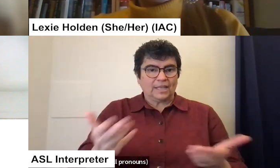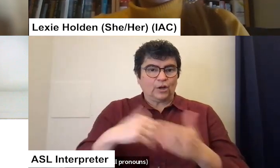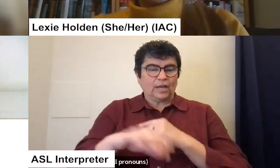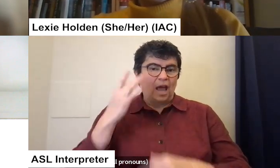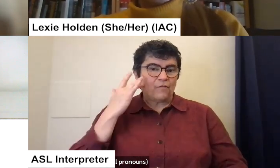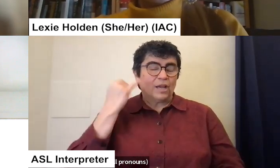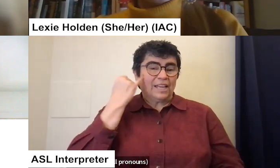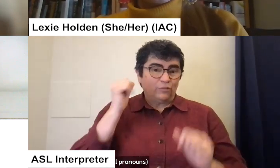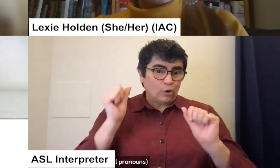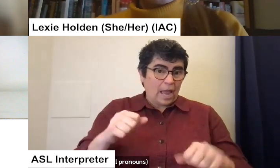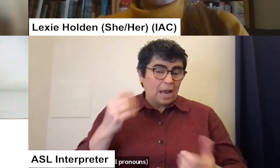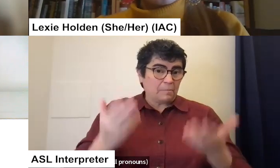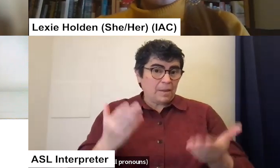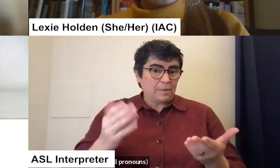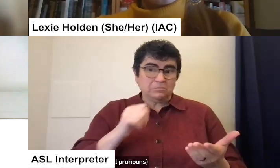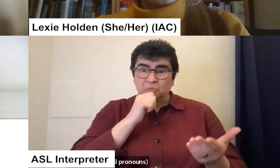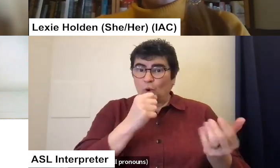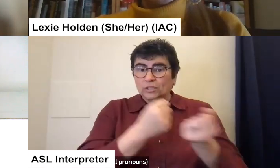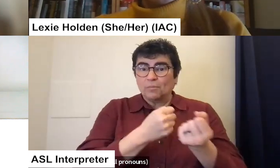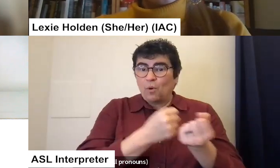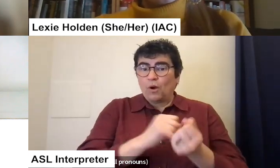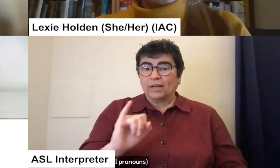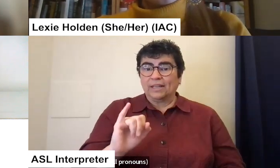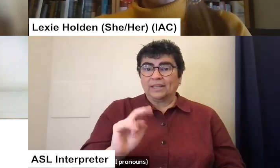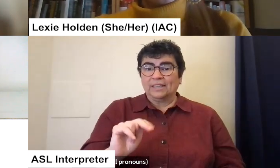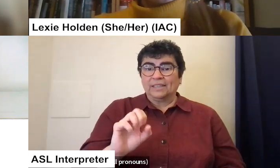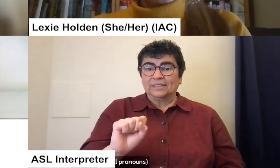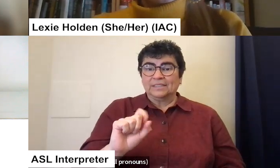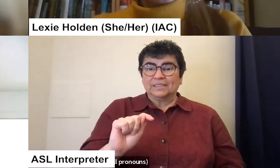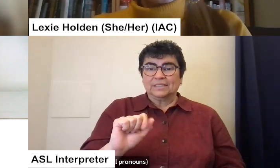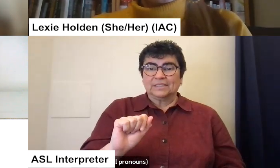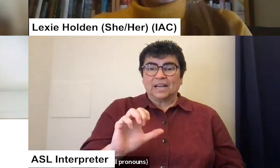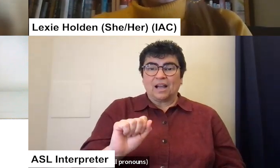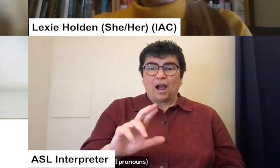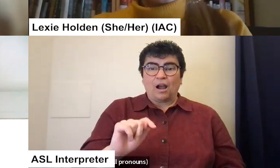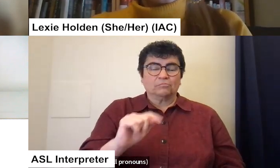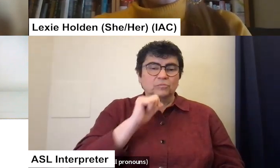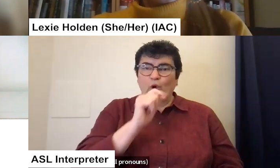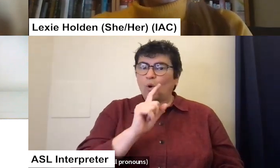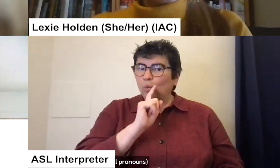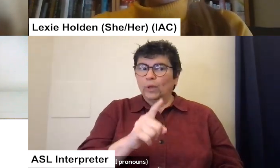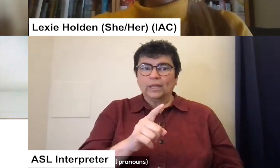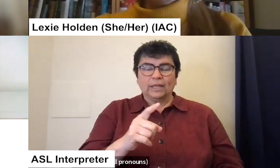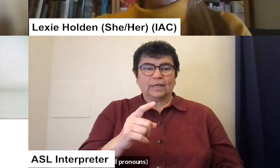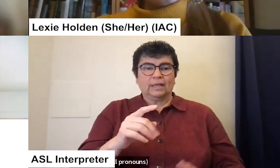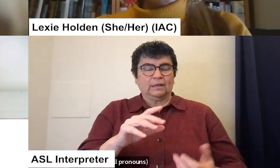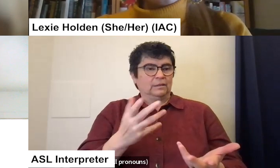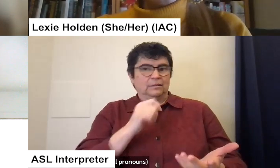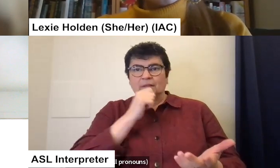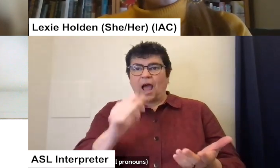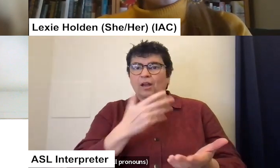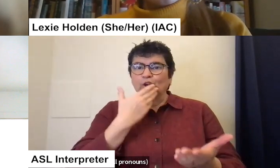So if you can, maybe don't support Instacart because they don't really treat their